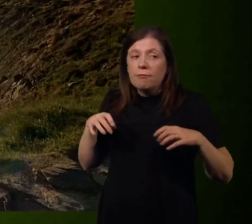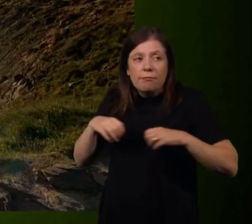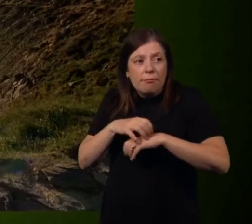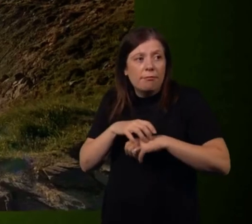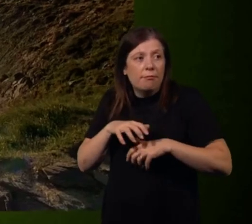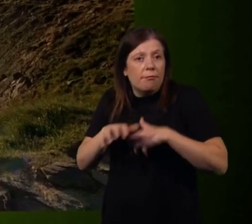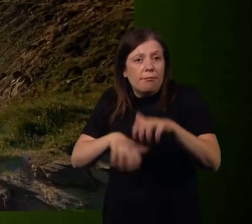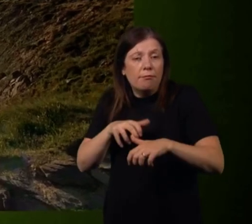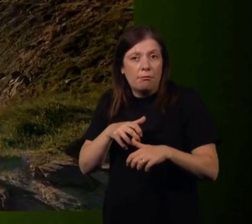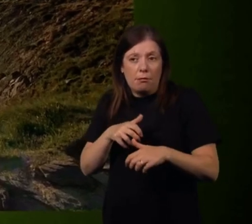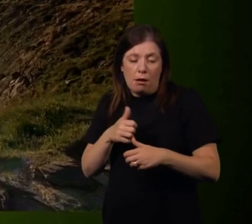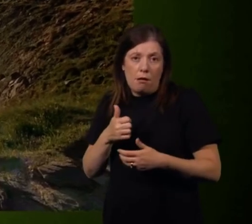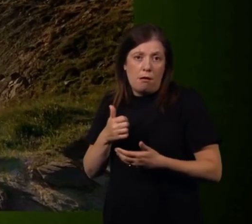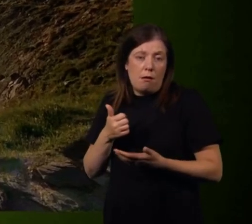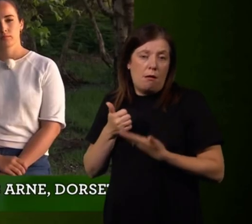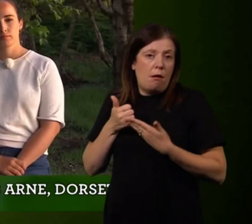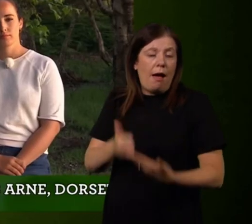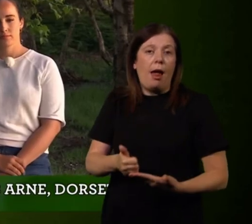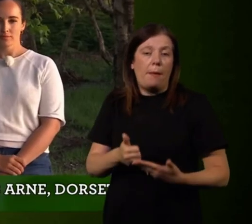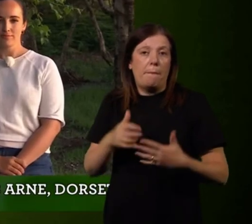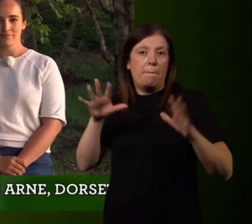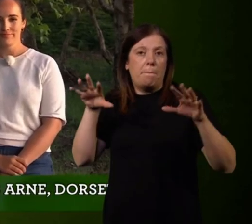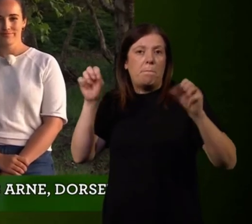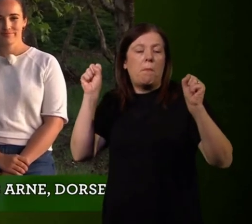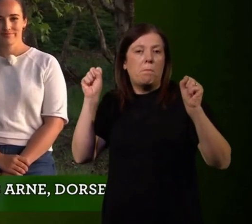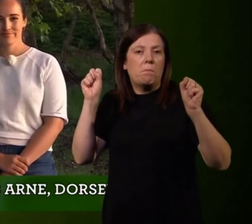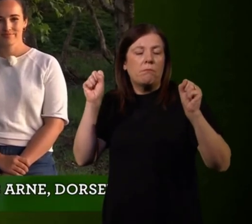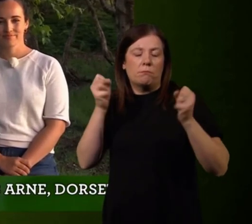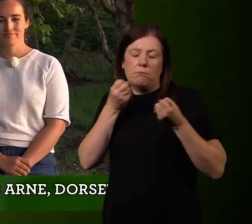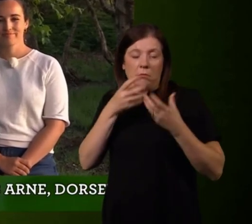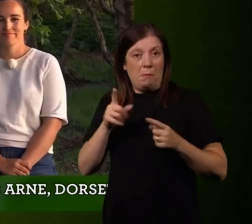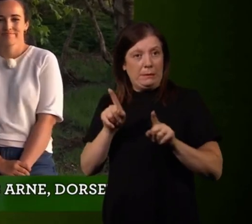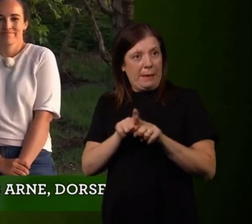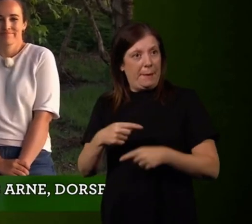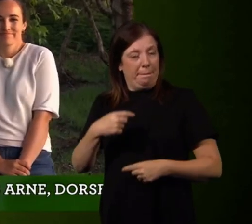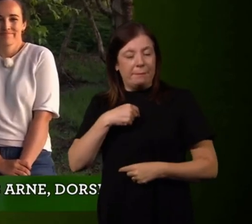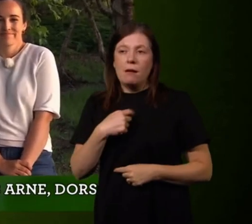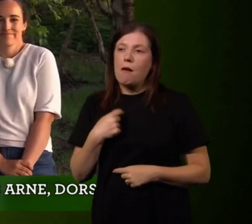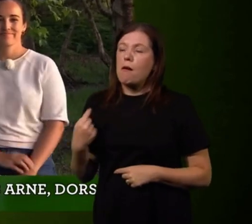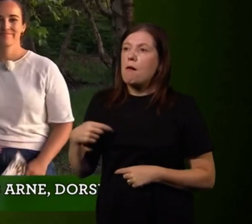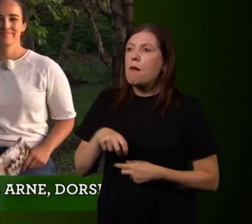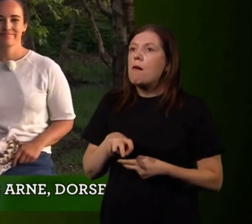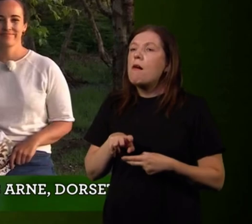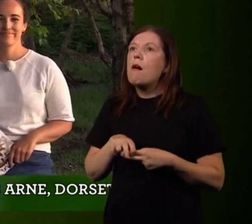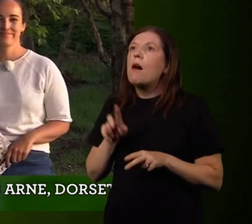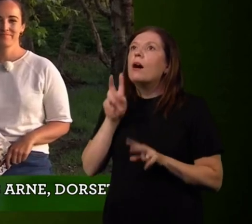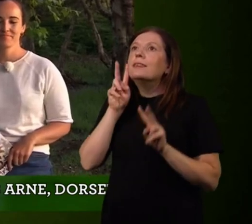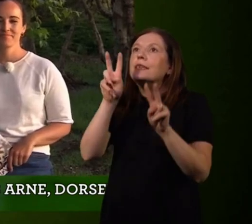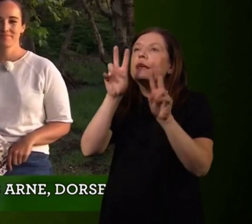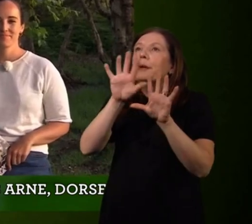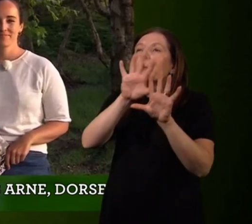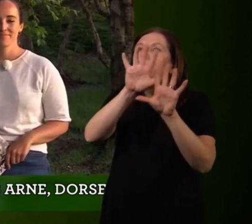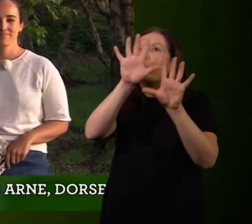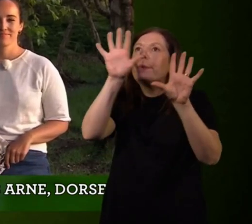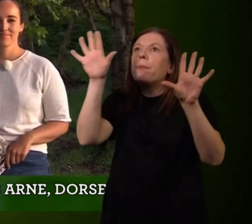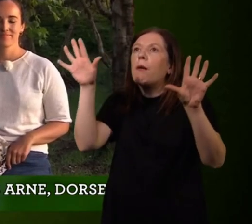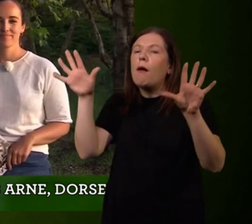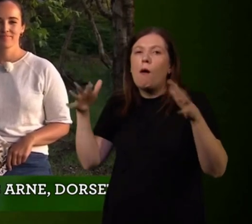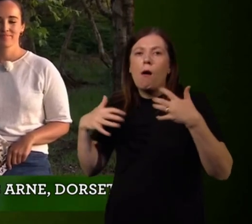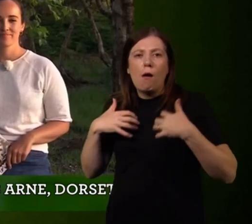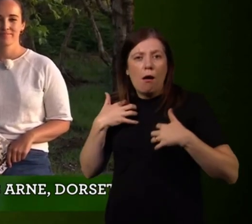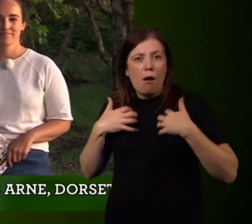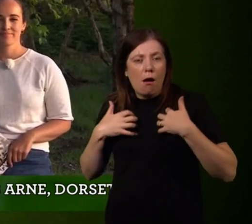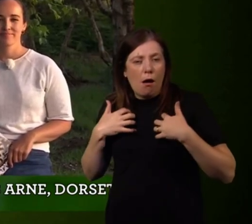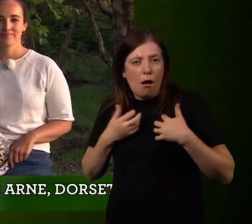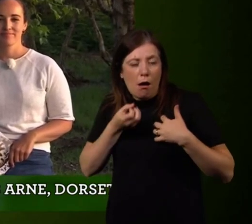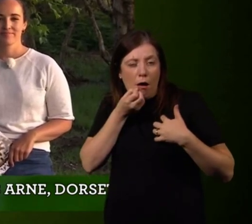Megs, I don't know about you, but the thought of being under a starry sky and feeling how small you are under an infinite universe,